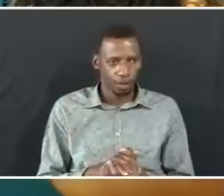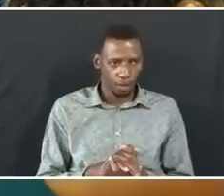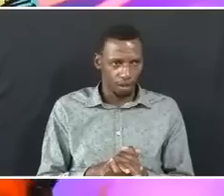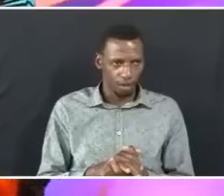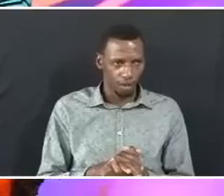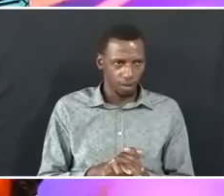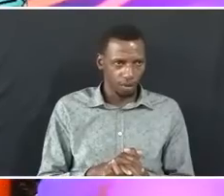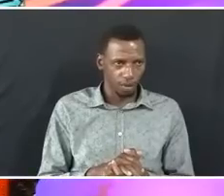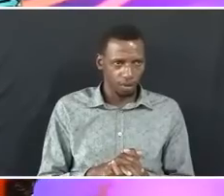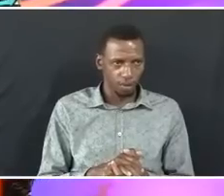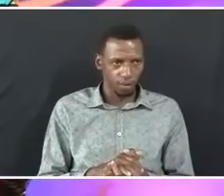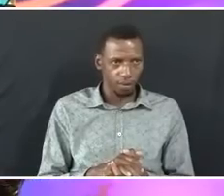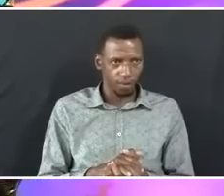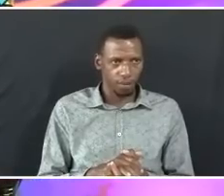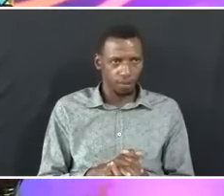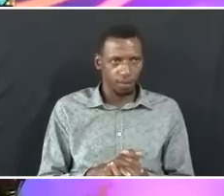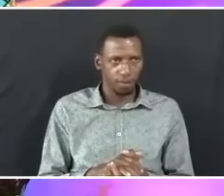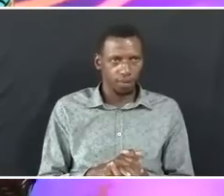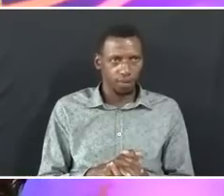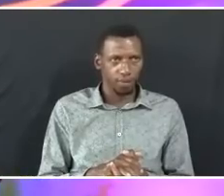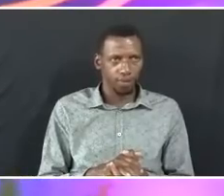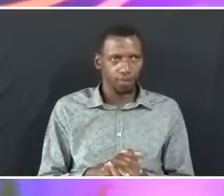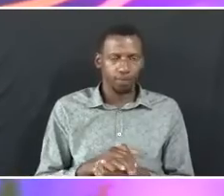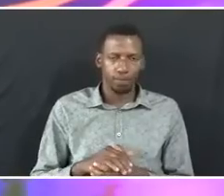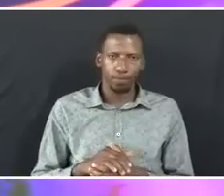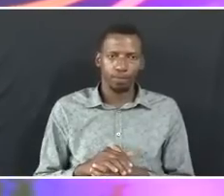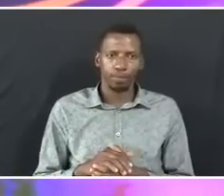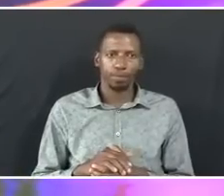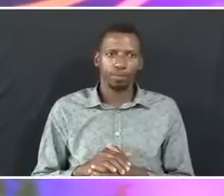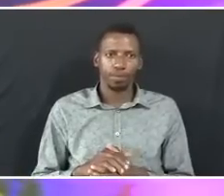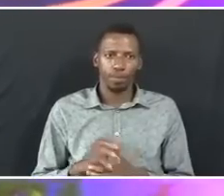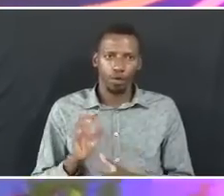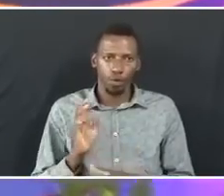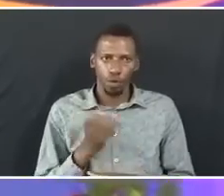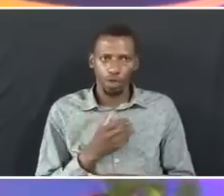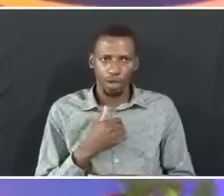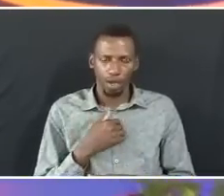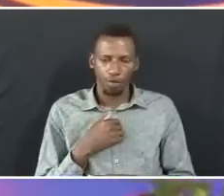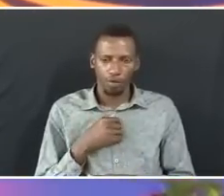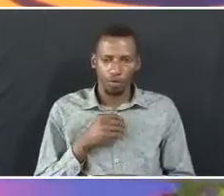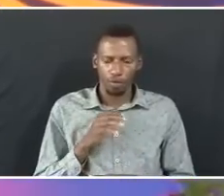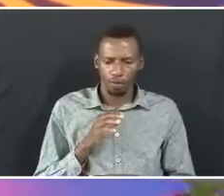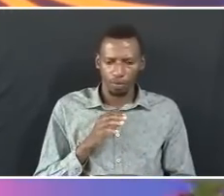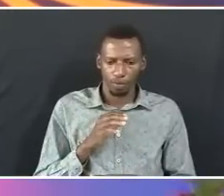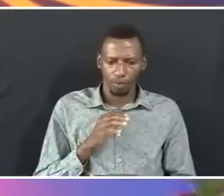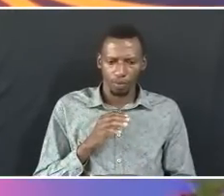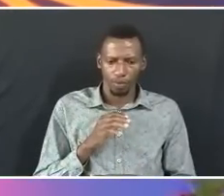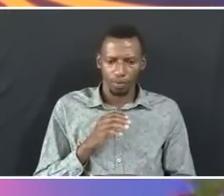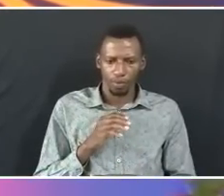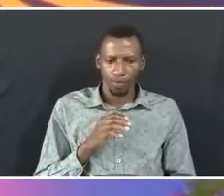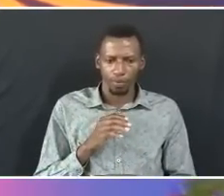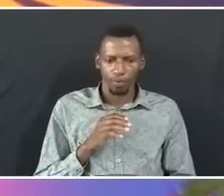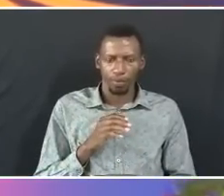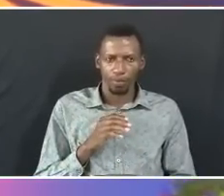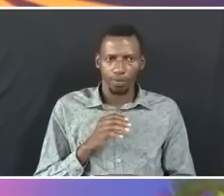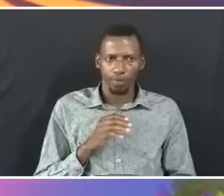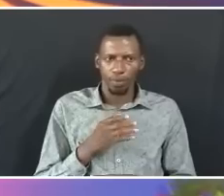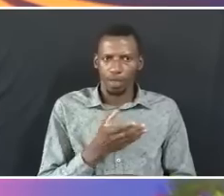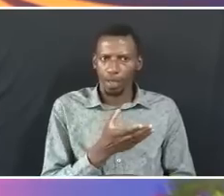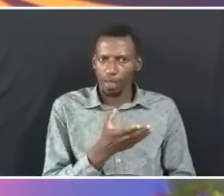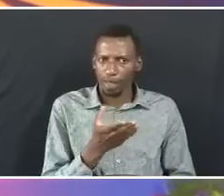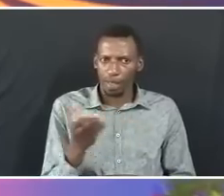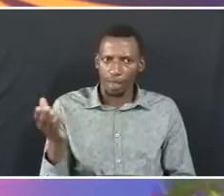And did they factor in that we had women that are elderly? Well, once married, they're now widows. Did they factor even